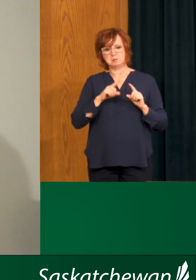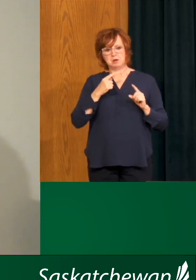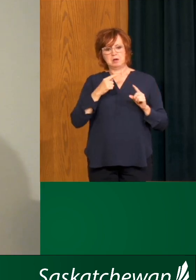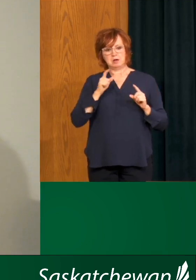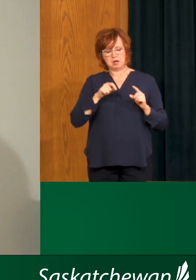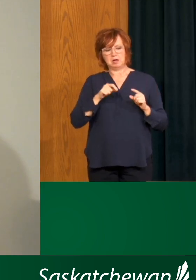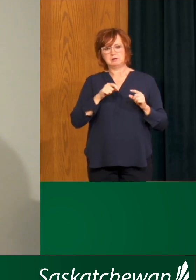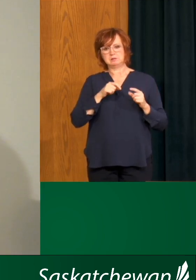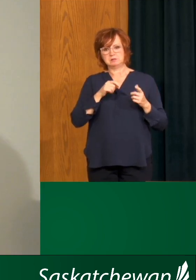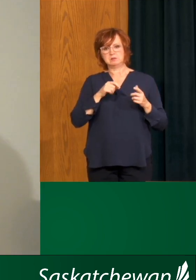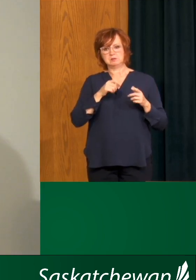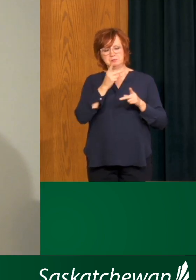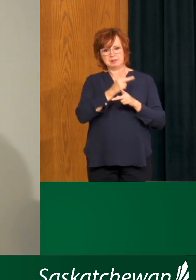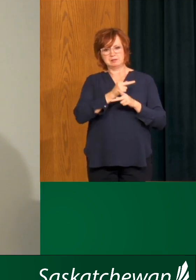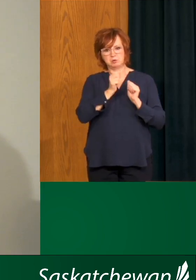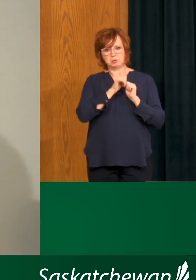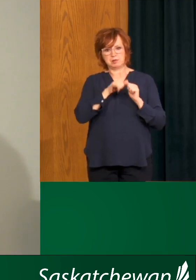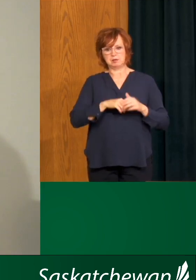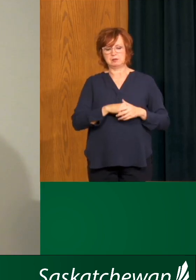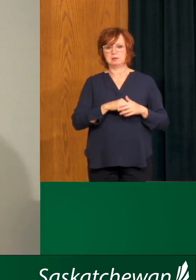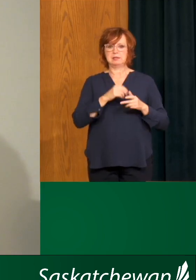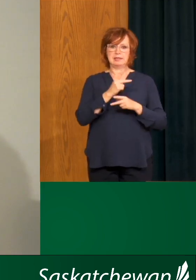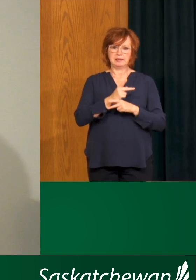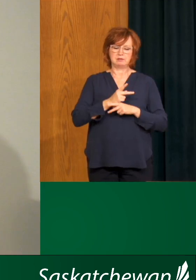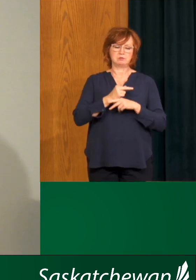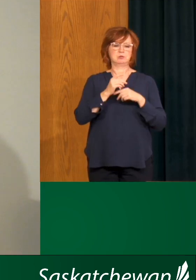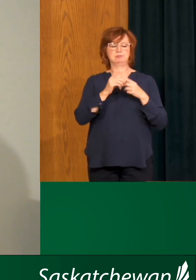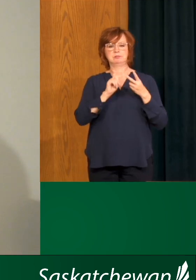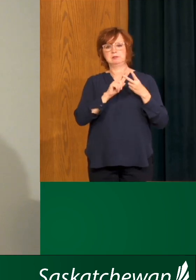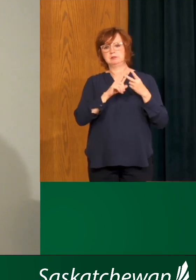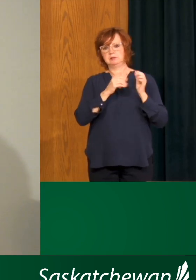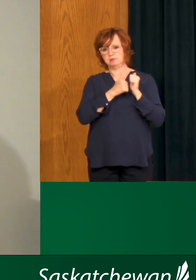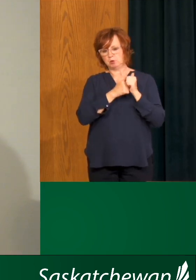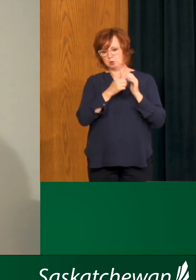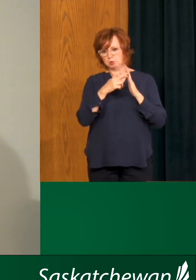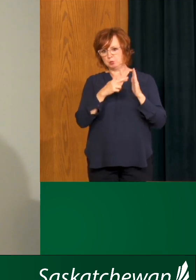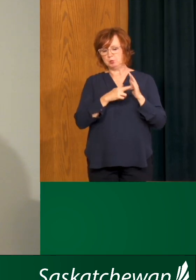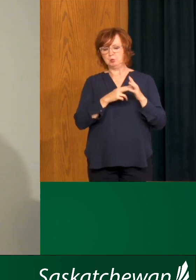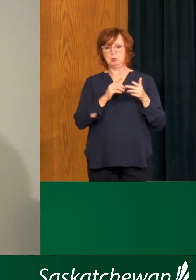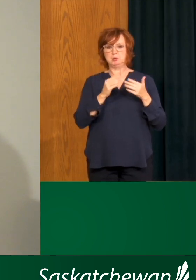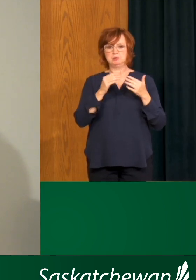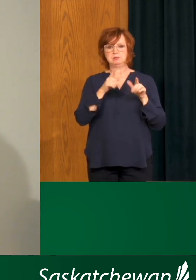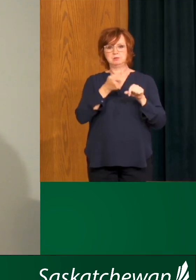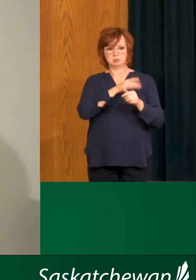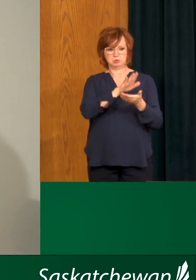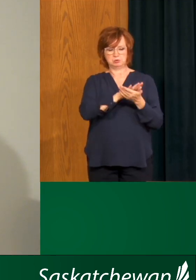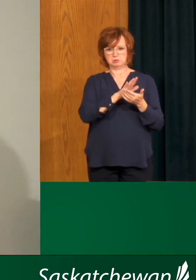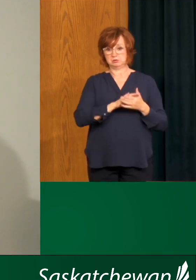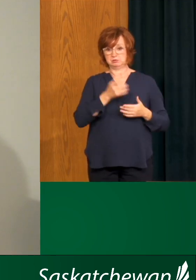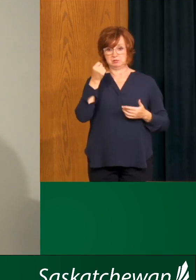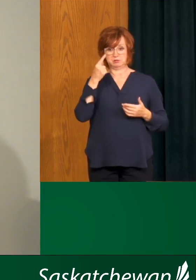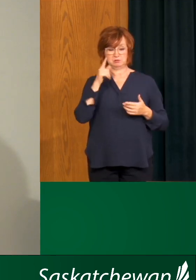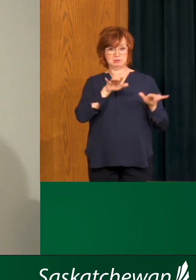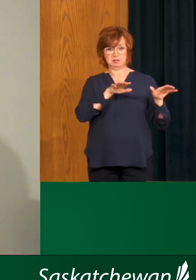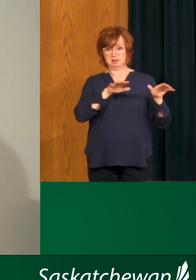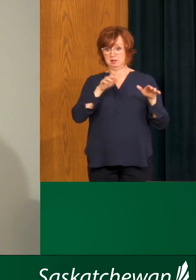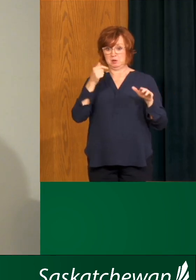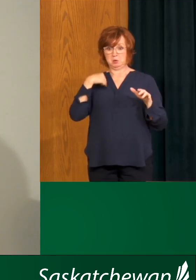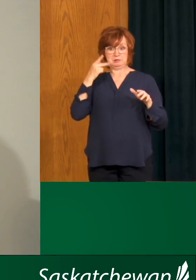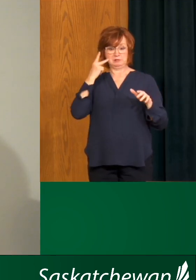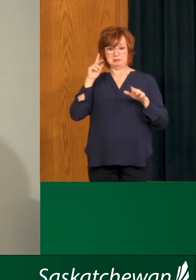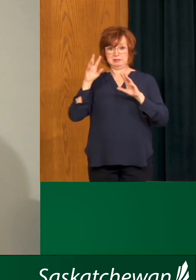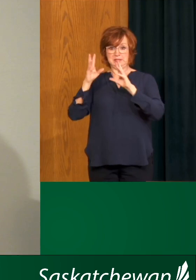that, with those basic precautions that are in the school guidelines, there has been very little transmission in other parts of the